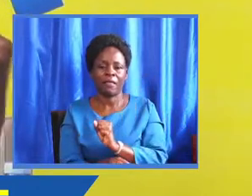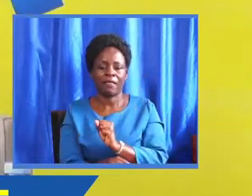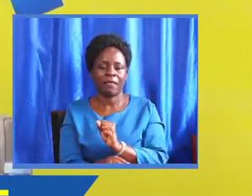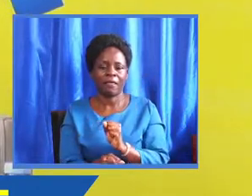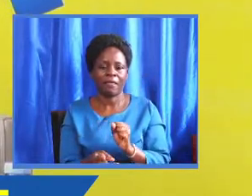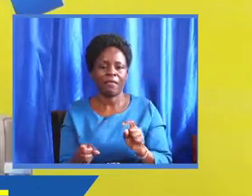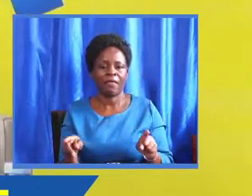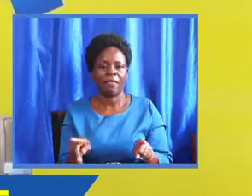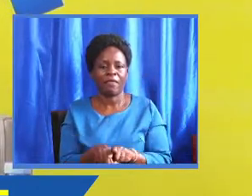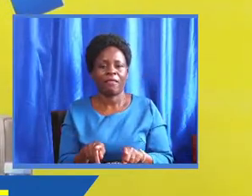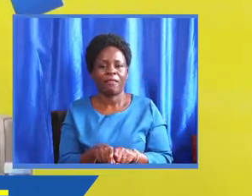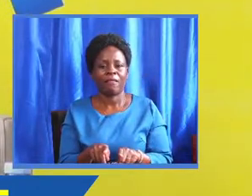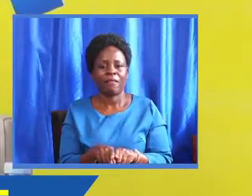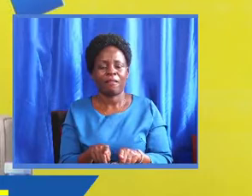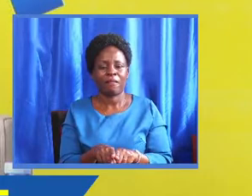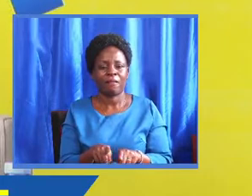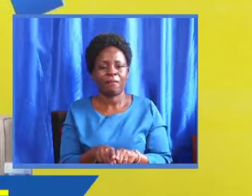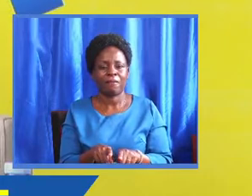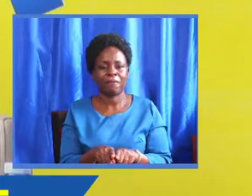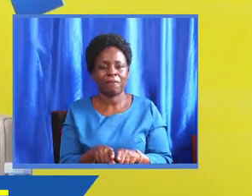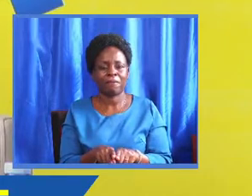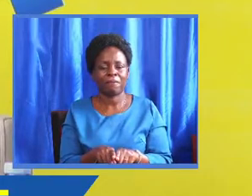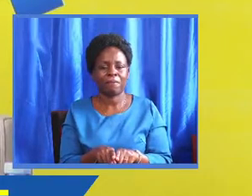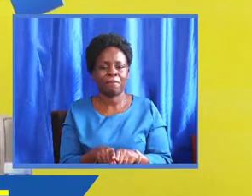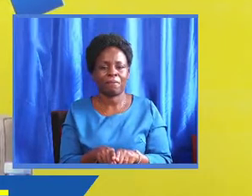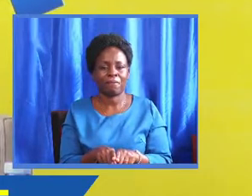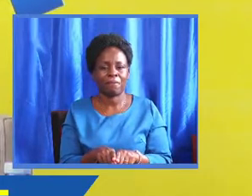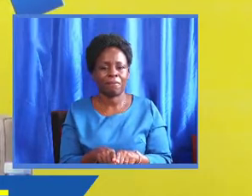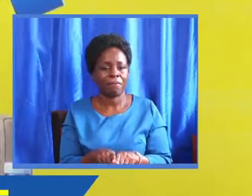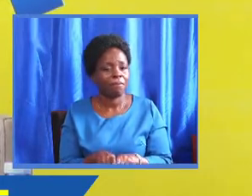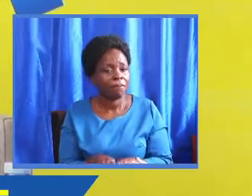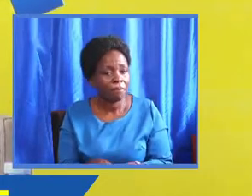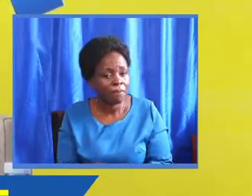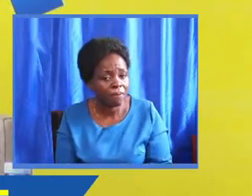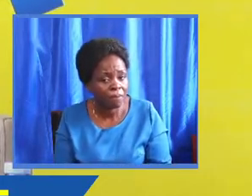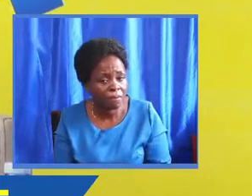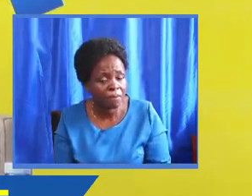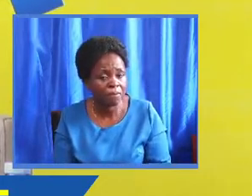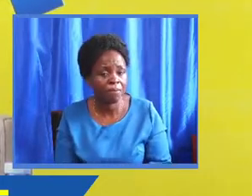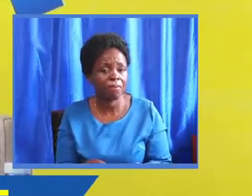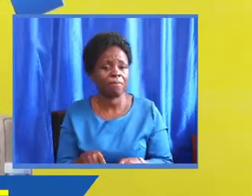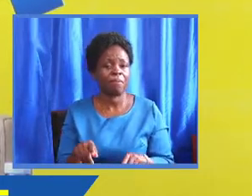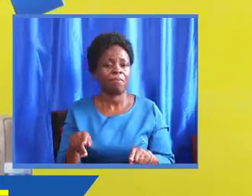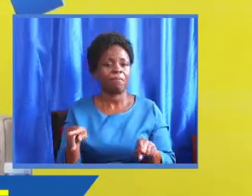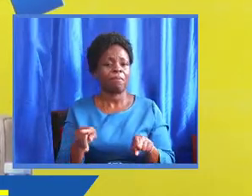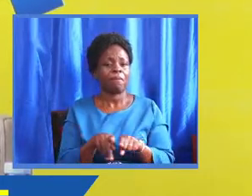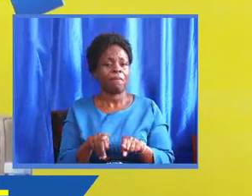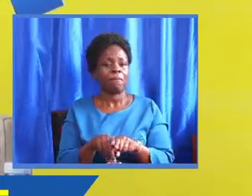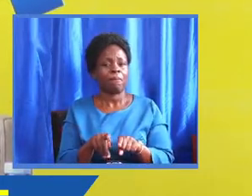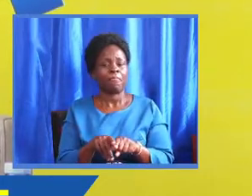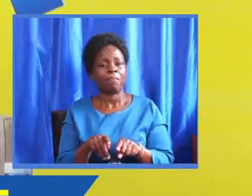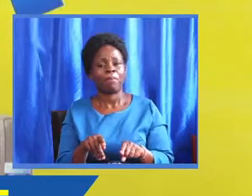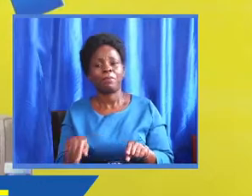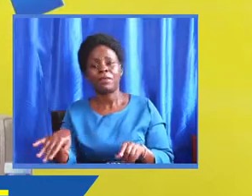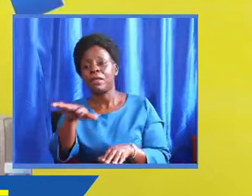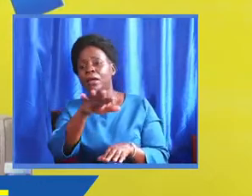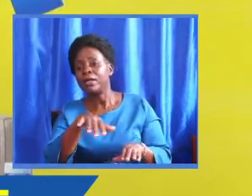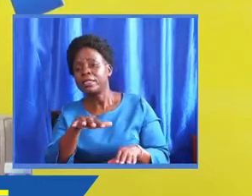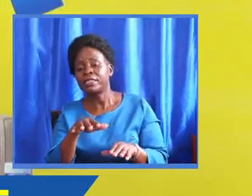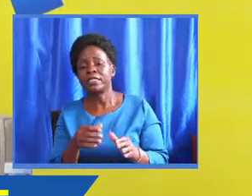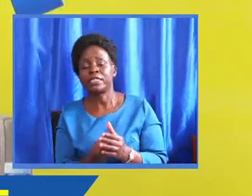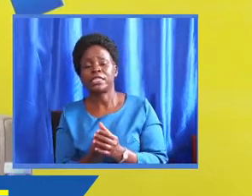5.7% per annum. That is how quickly or how rapidly our urban our cities are